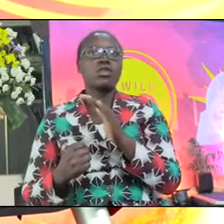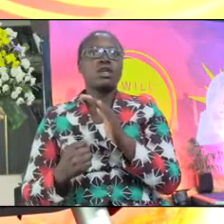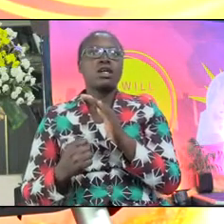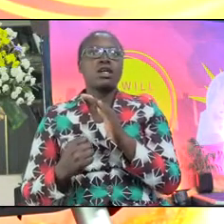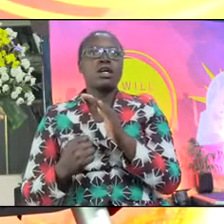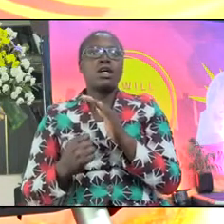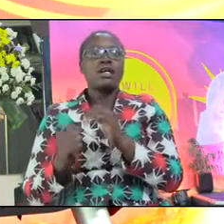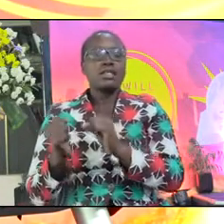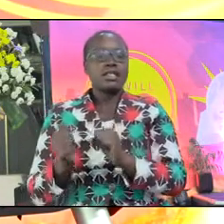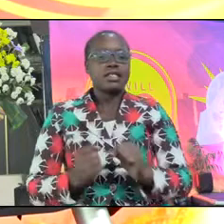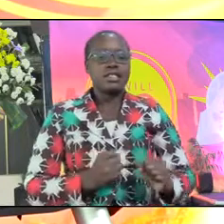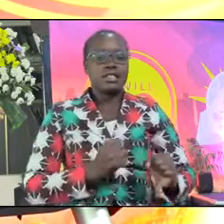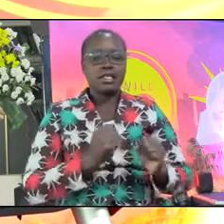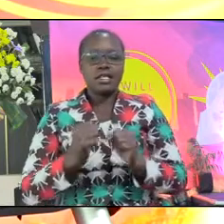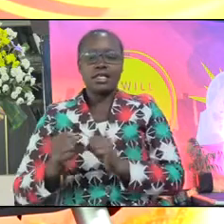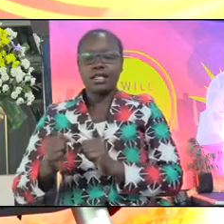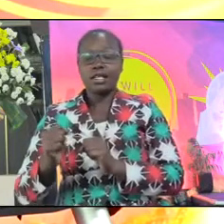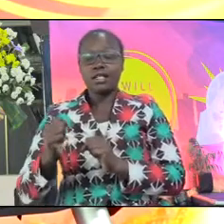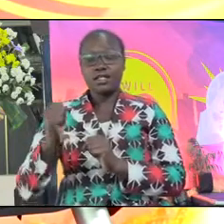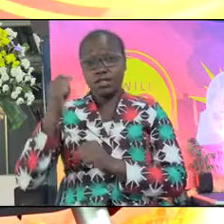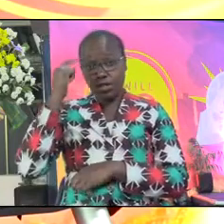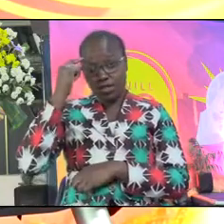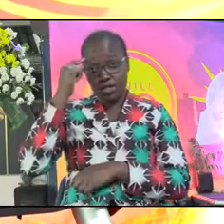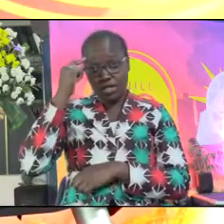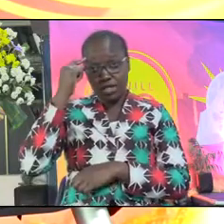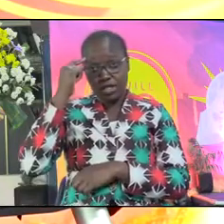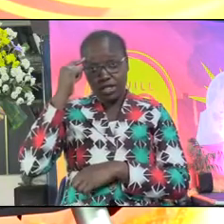the sailors thought they could make it.